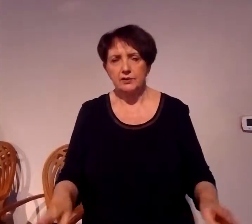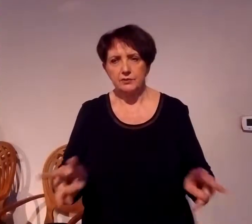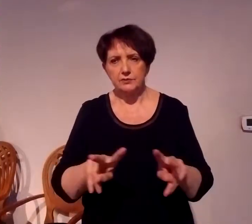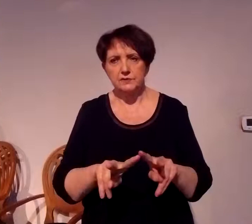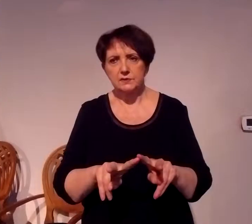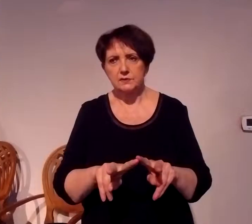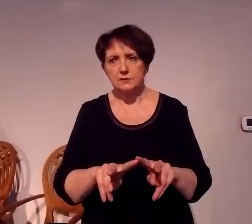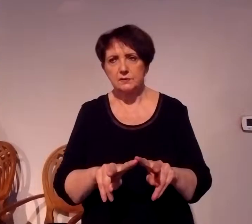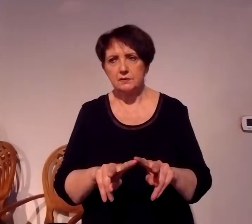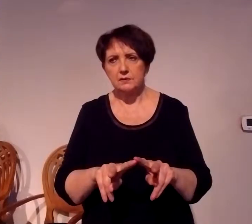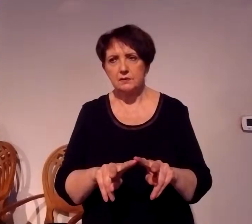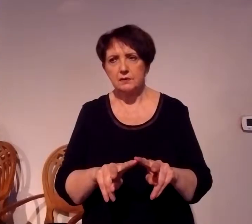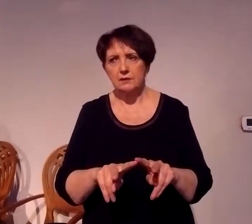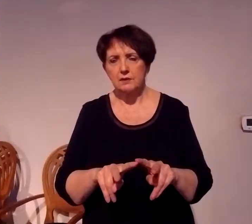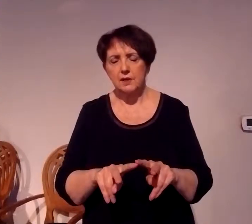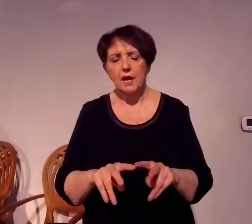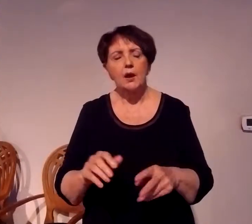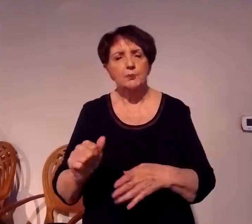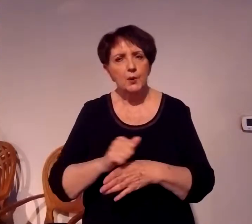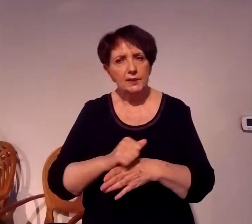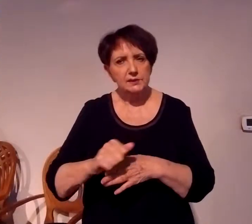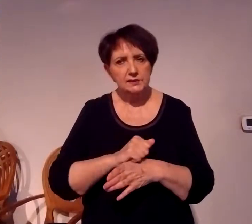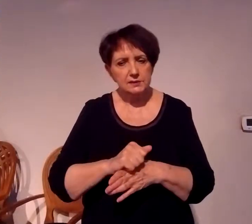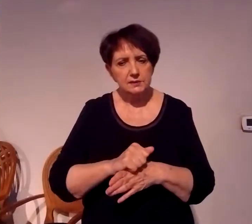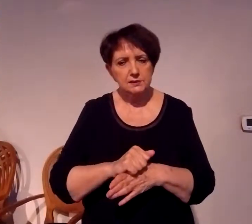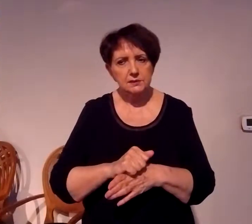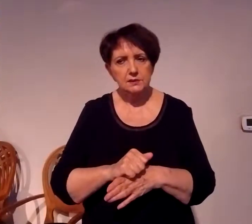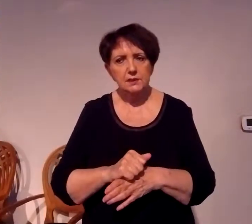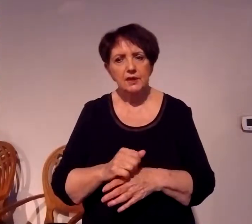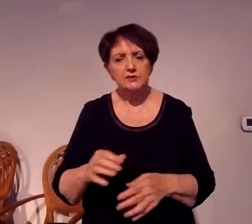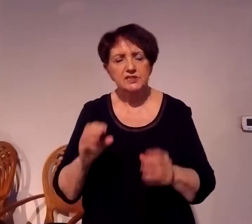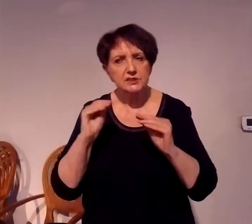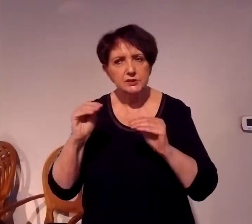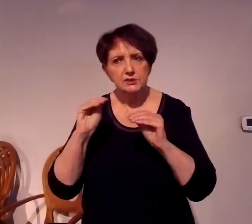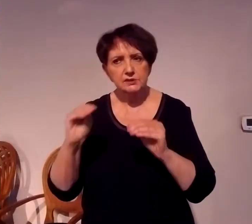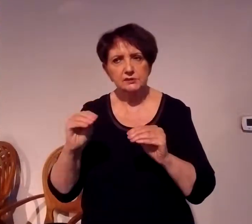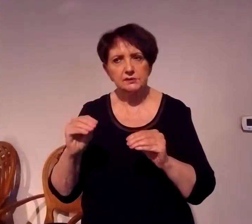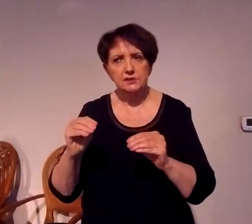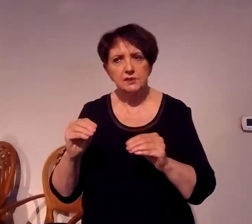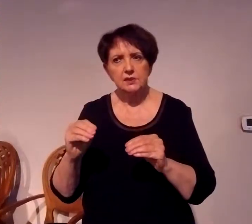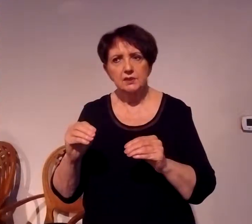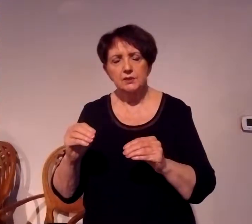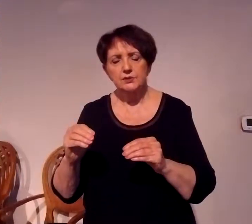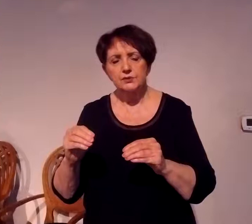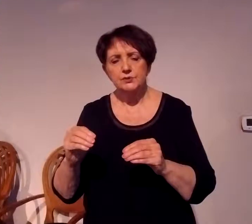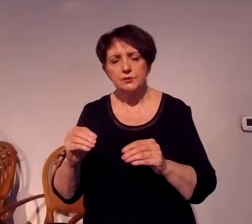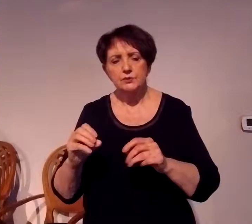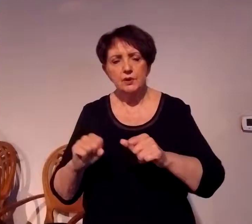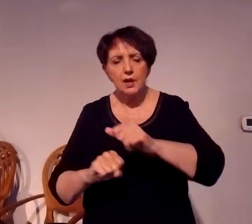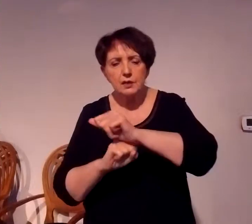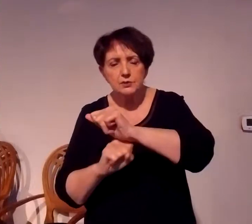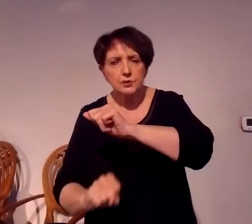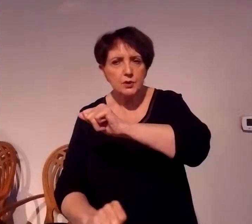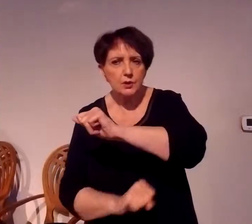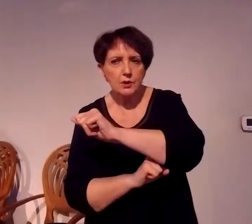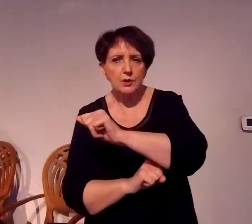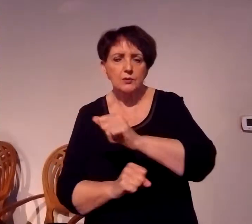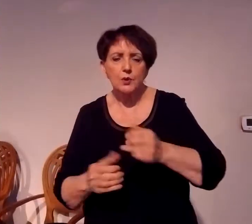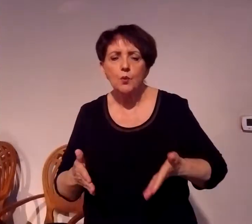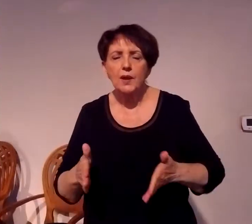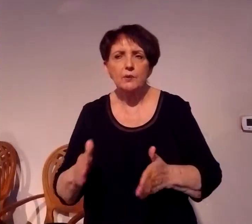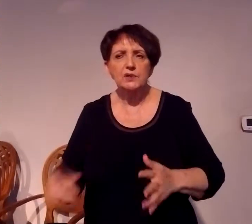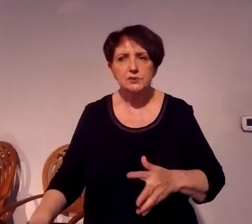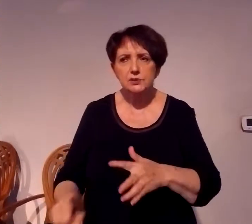values, our spiritual practices, our spiritual teachings to inform and undergird the way in which we show